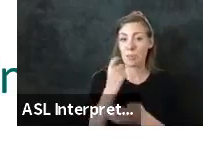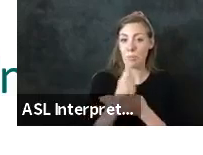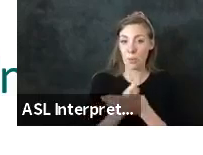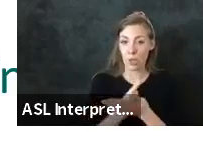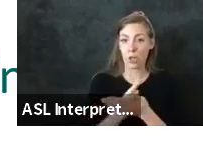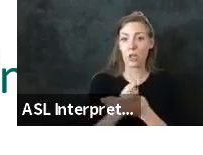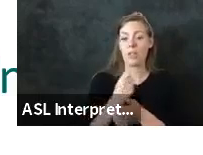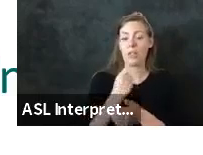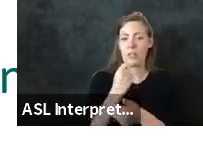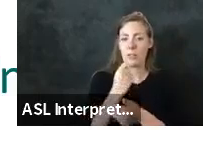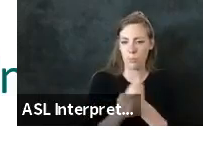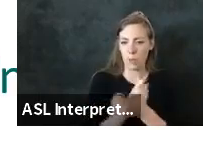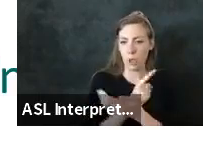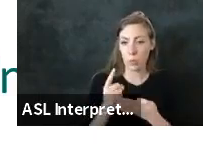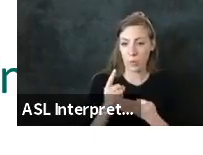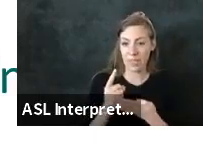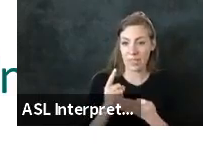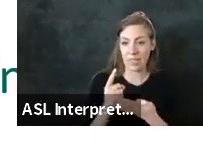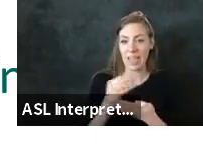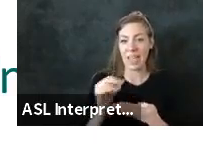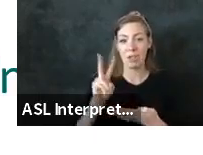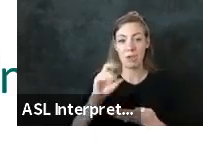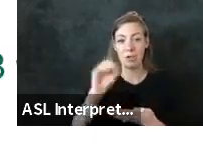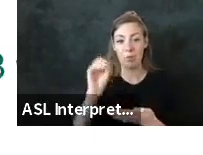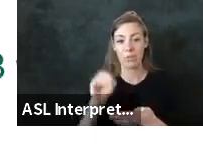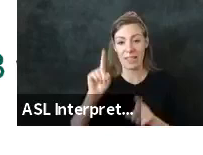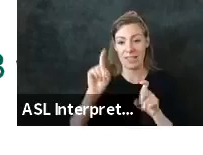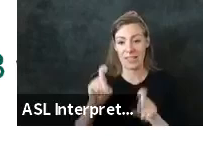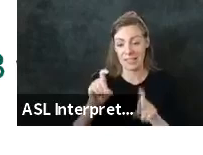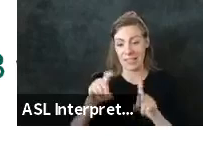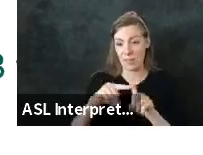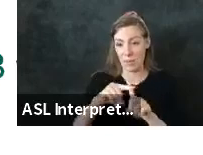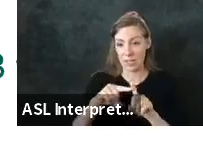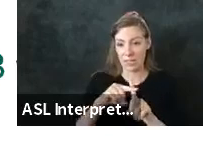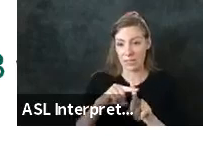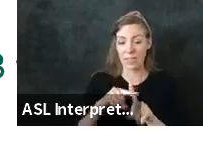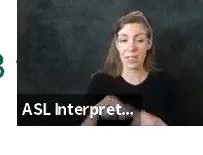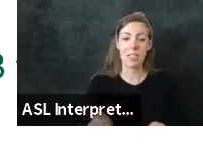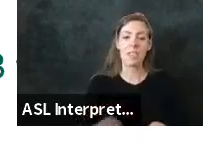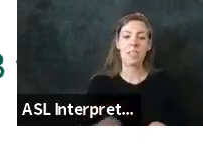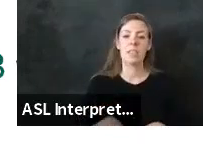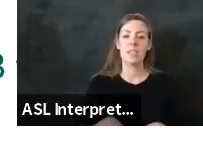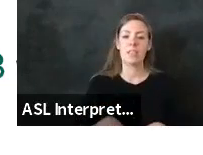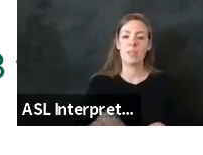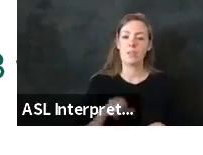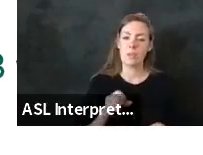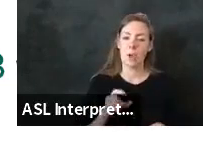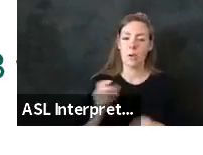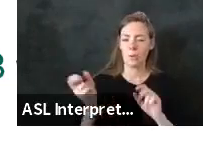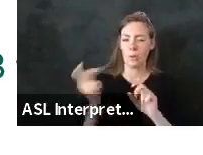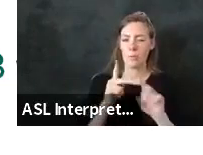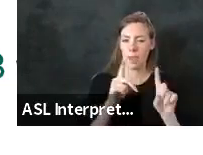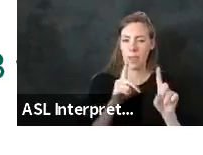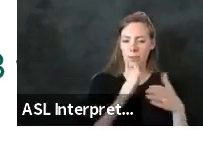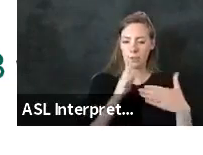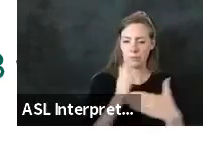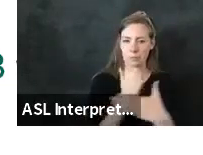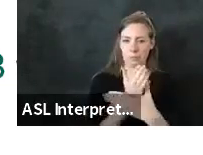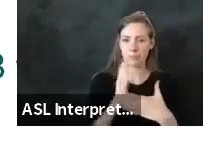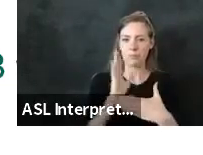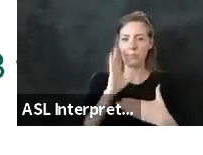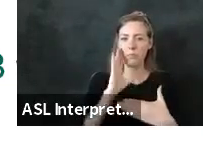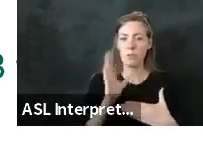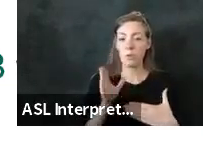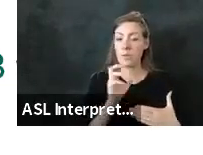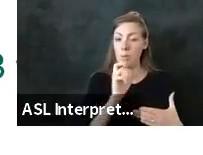100,000 and 2% testing positivity. So looking at this scale, we would be in the